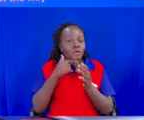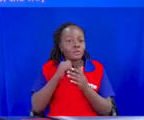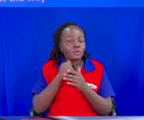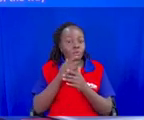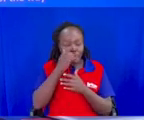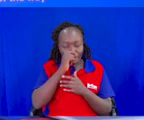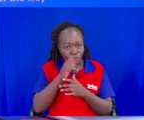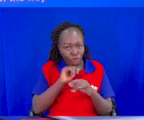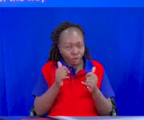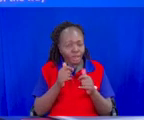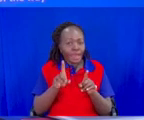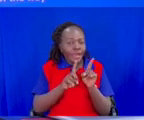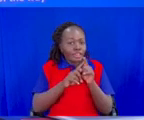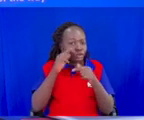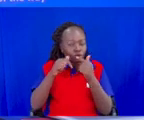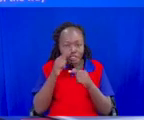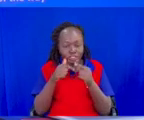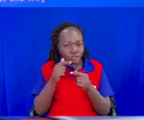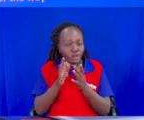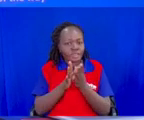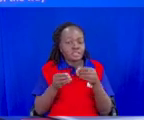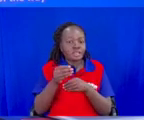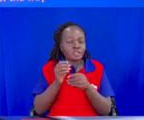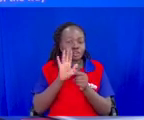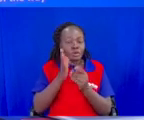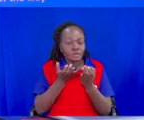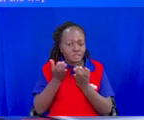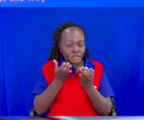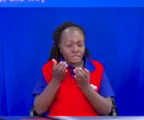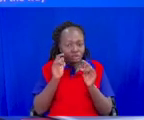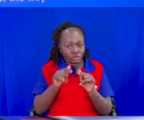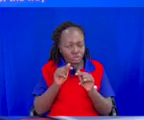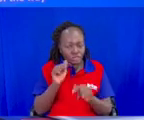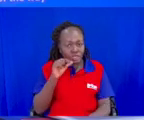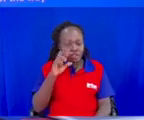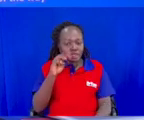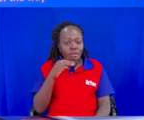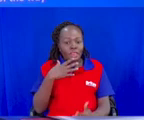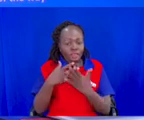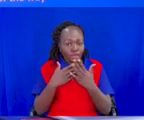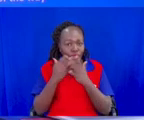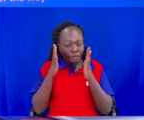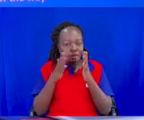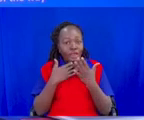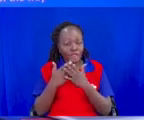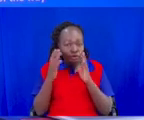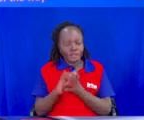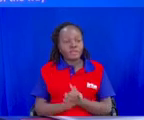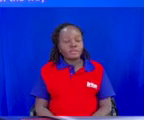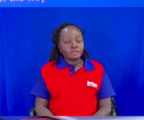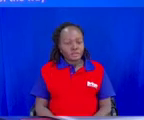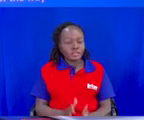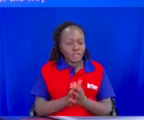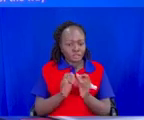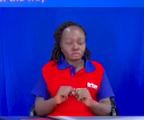well as you then conduct and transact your business in the course of today's AGM. So thank you very much, Asante Sana. And Madam